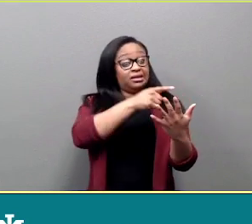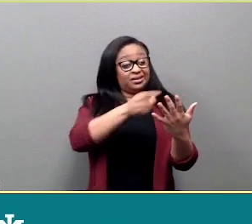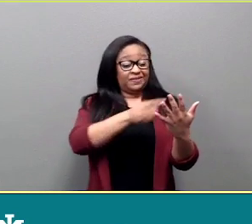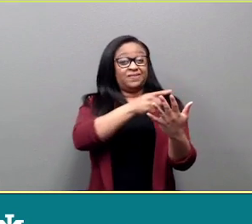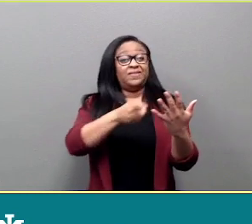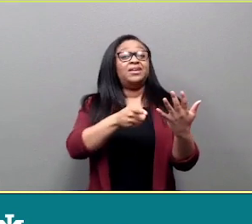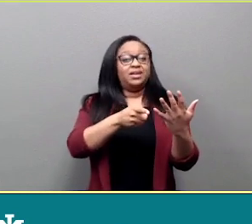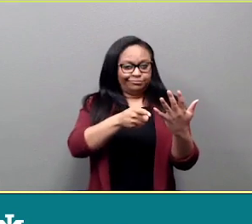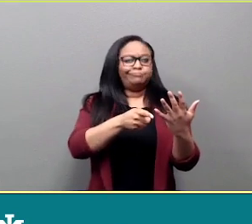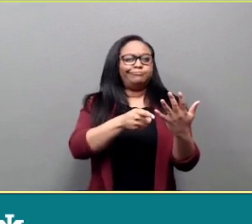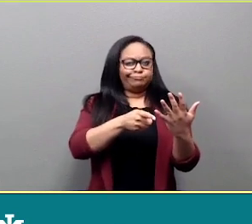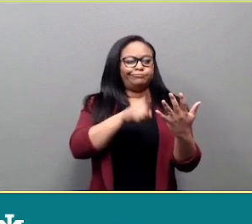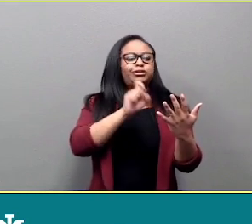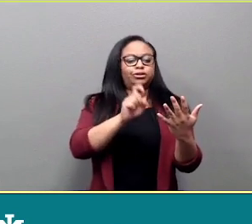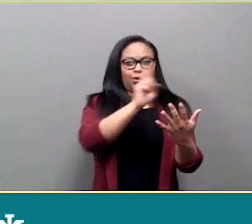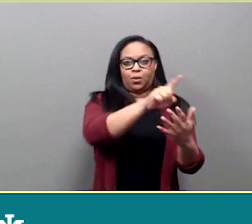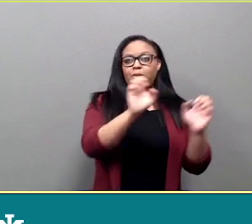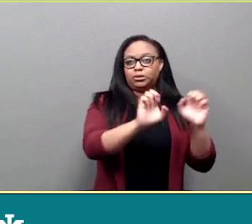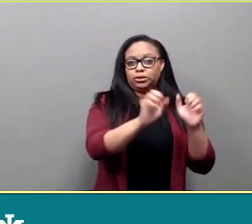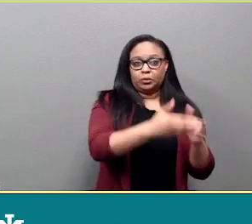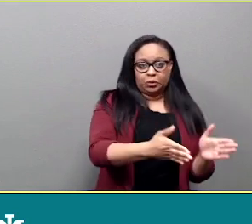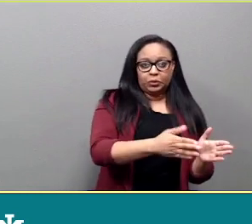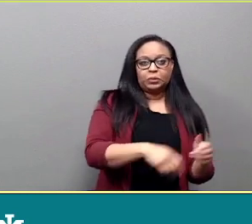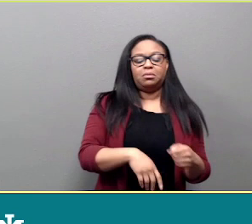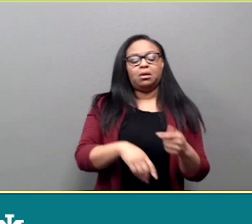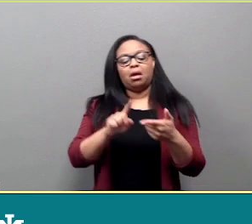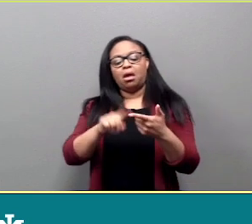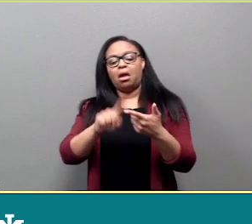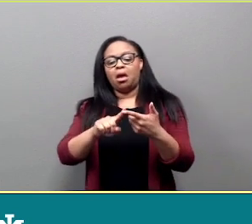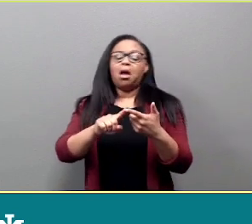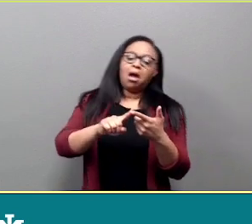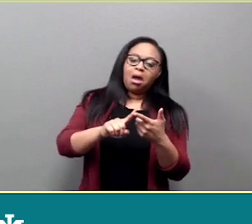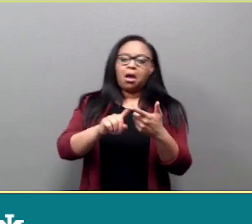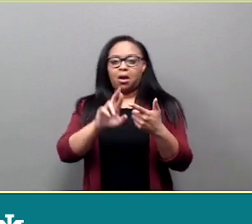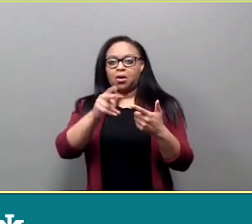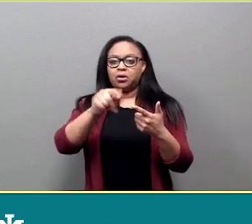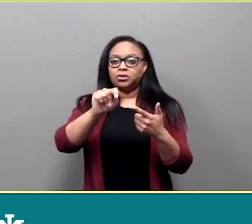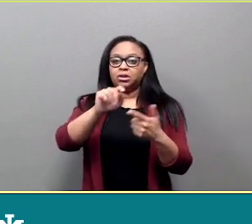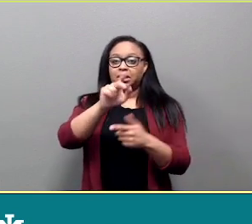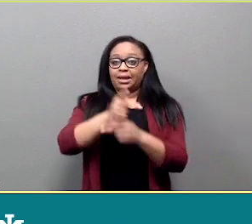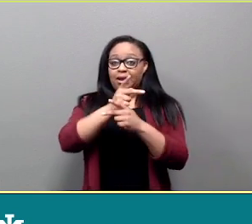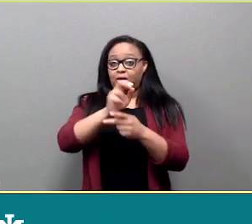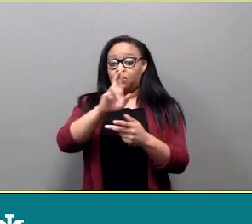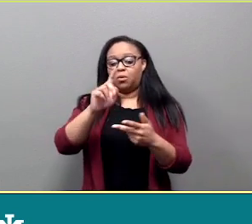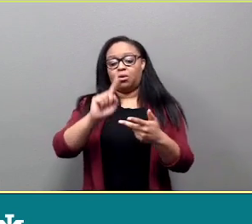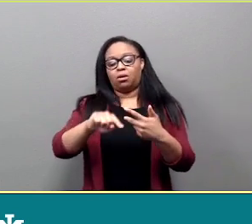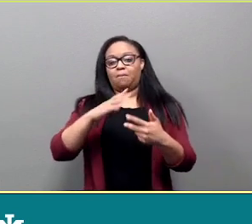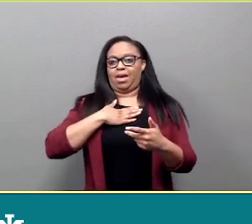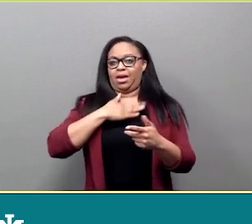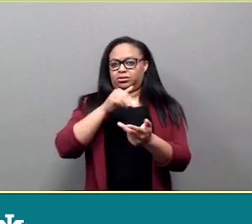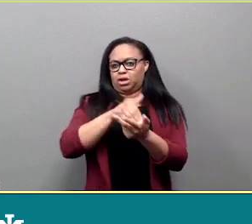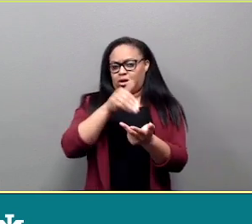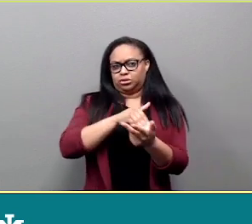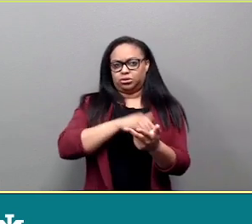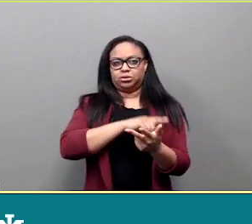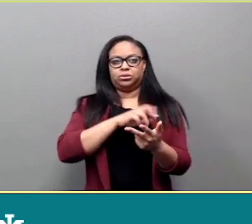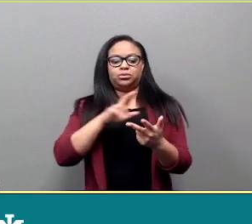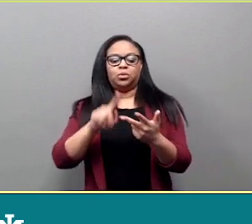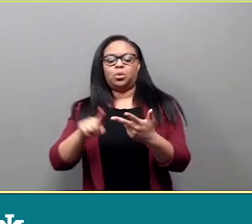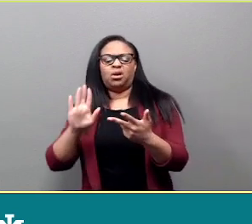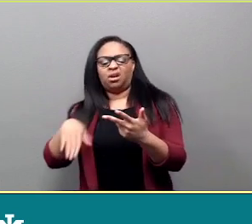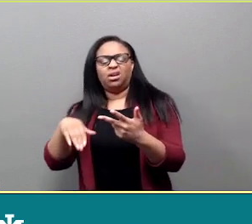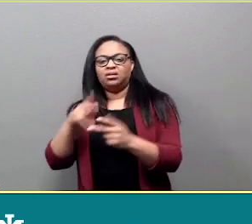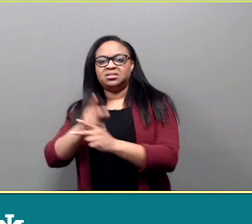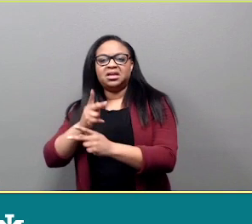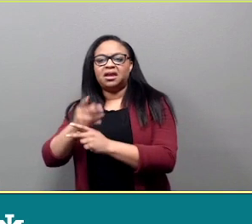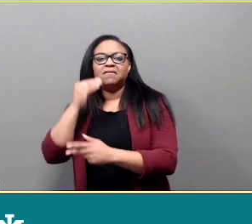that, get that care. We are also creating something very similar for our adult sites related to emergency, urgent care, and